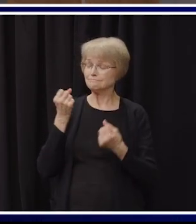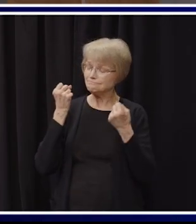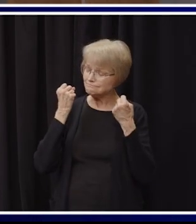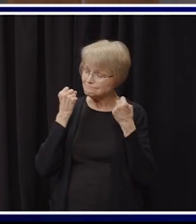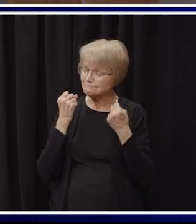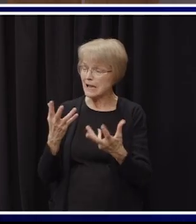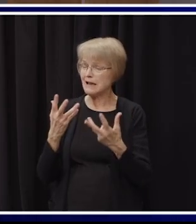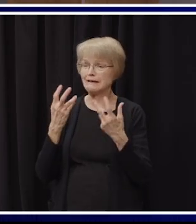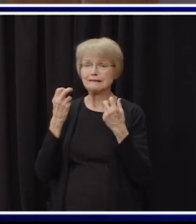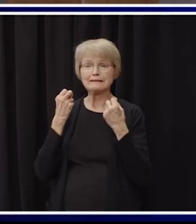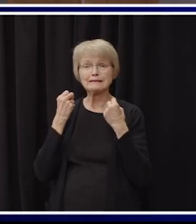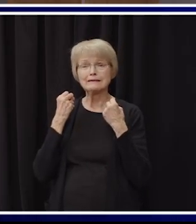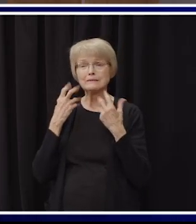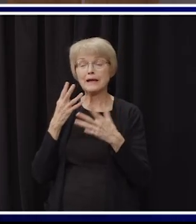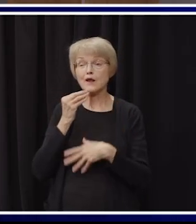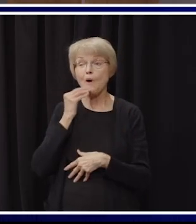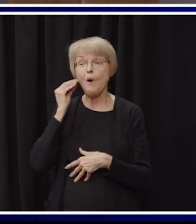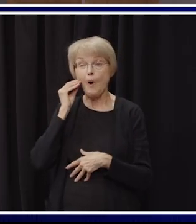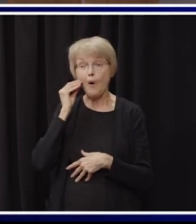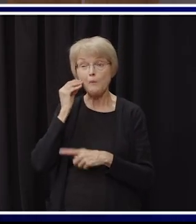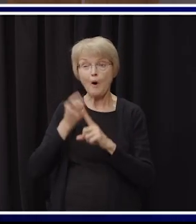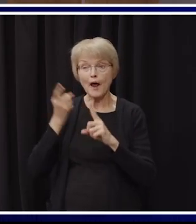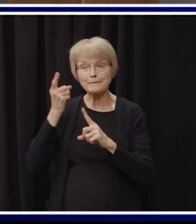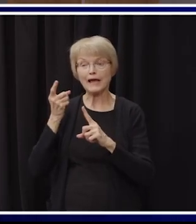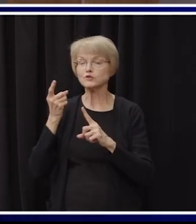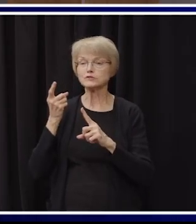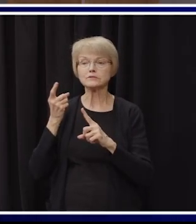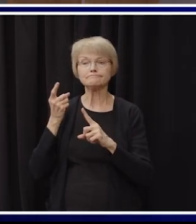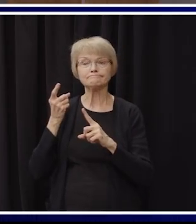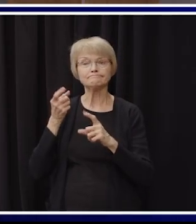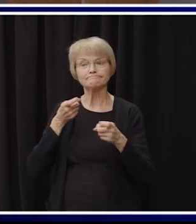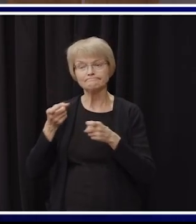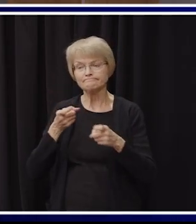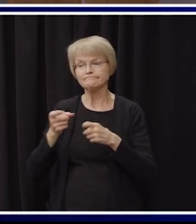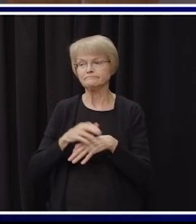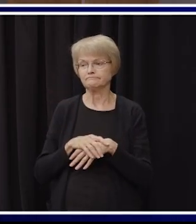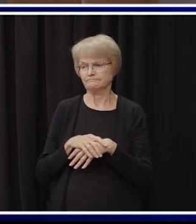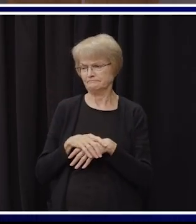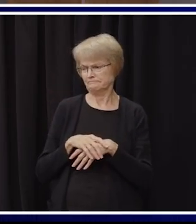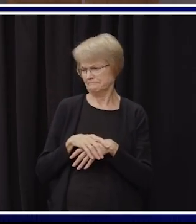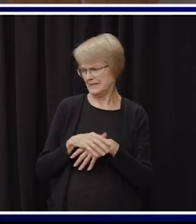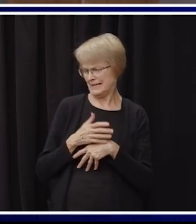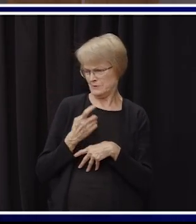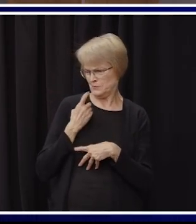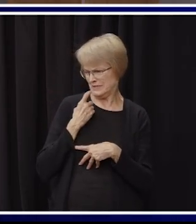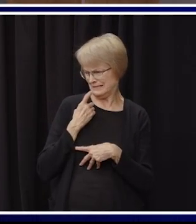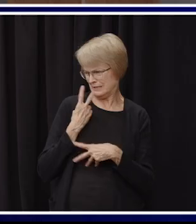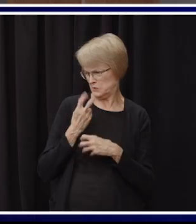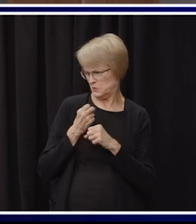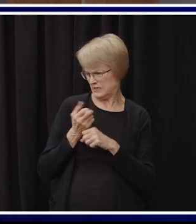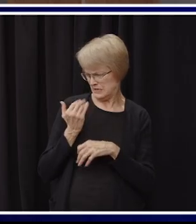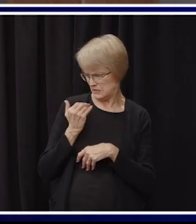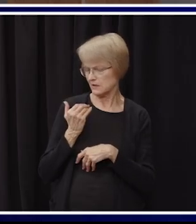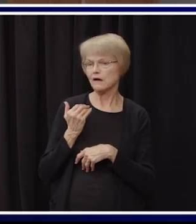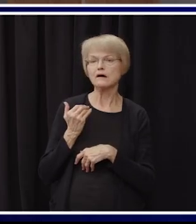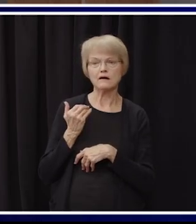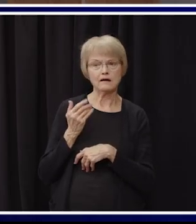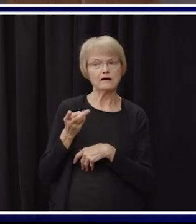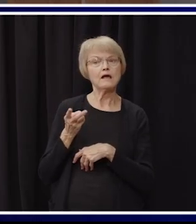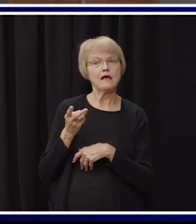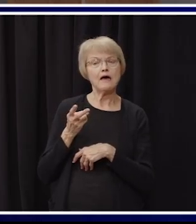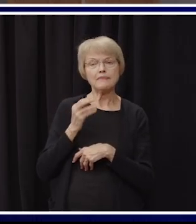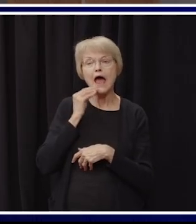of home automation. We did a home in the last couple of years that had many